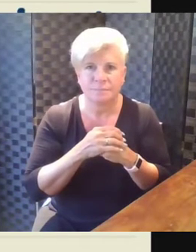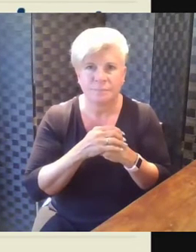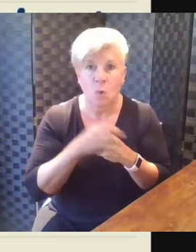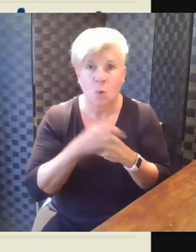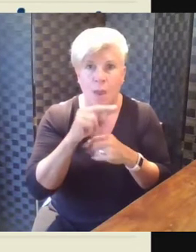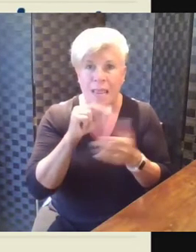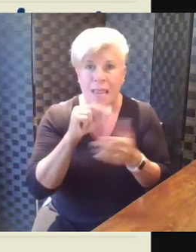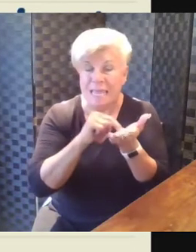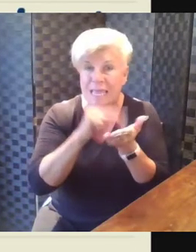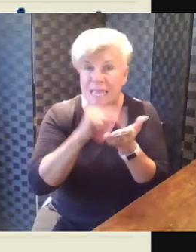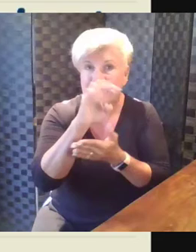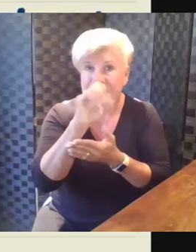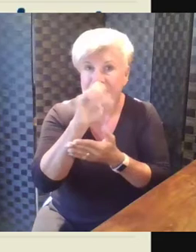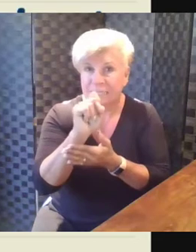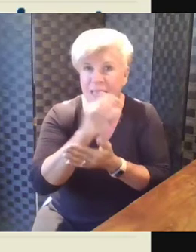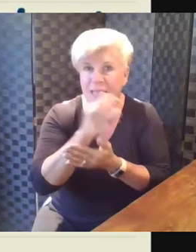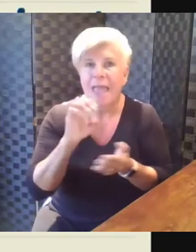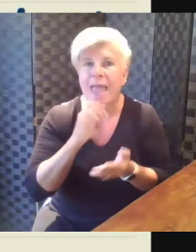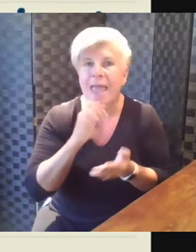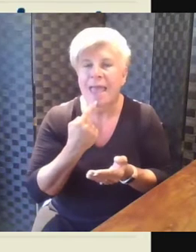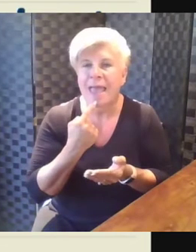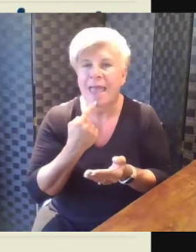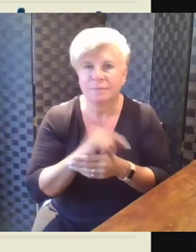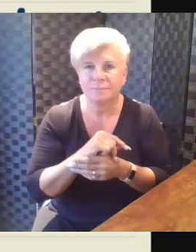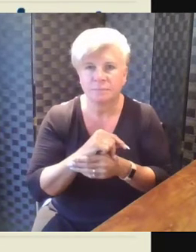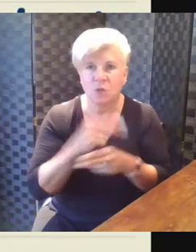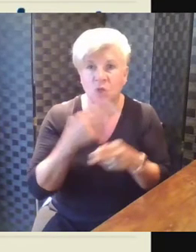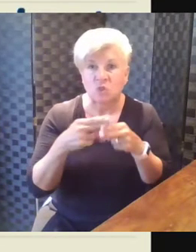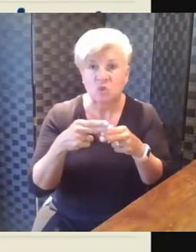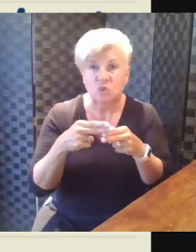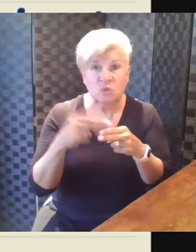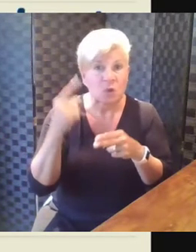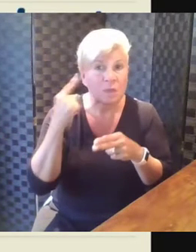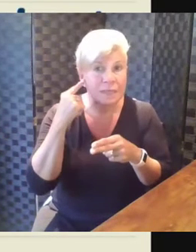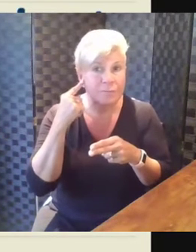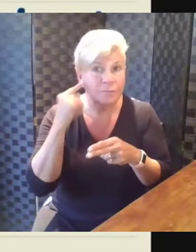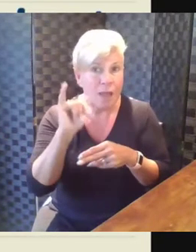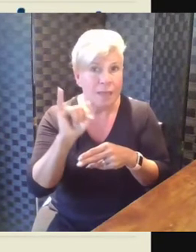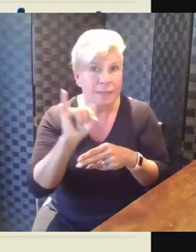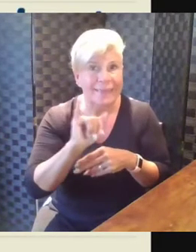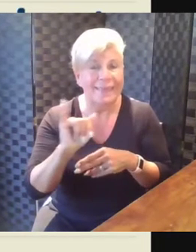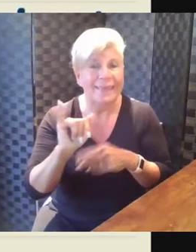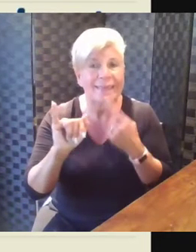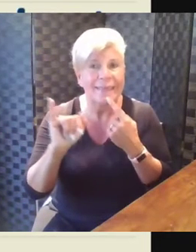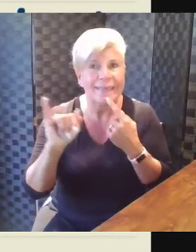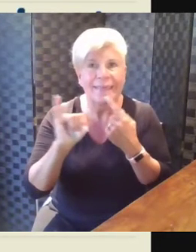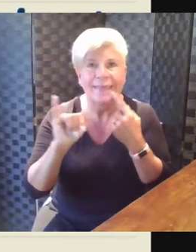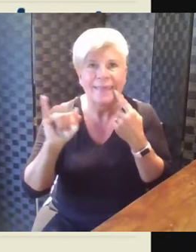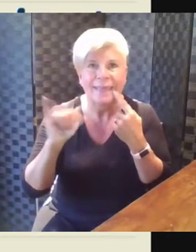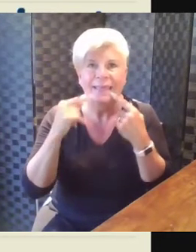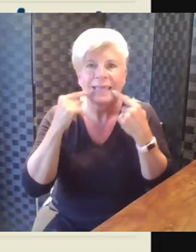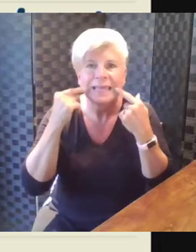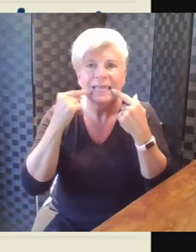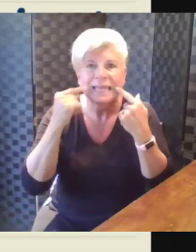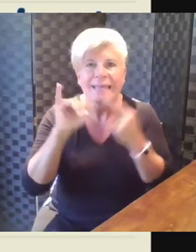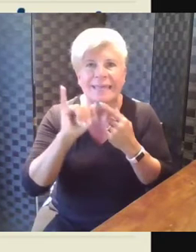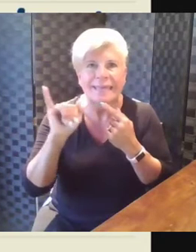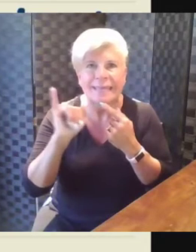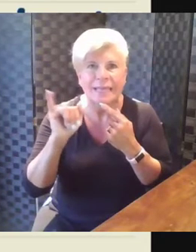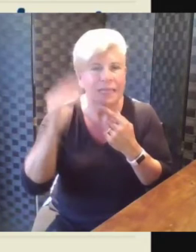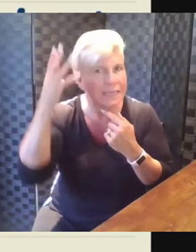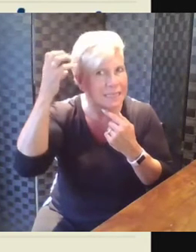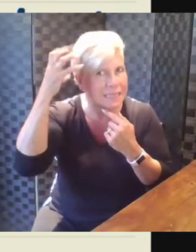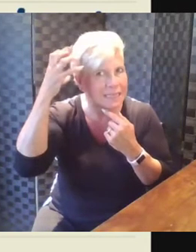or in nest. The short sound for the letter I is I, as in